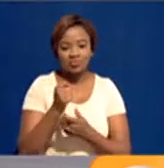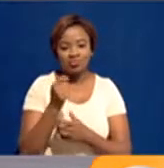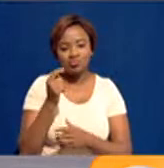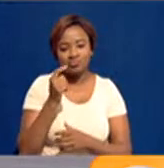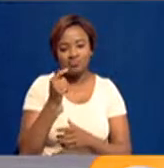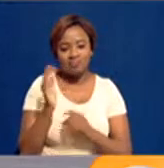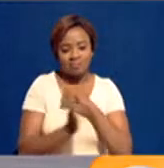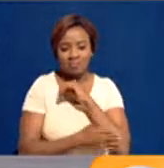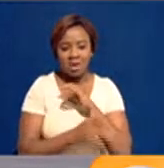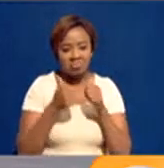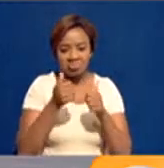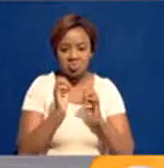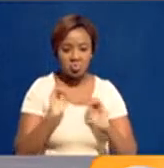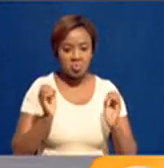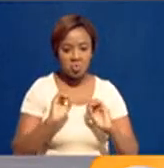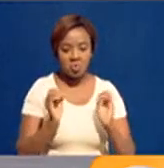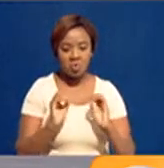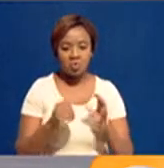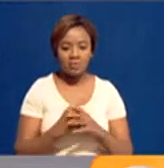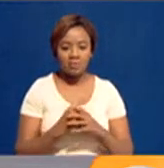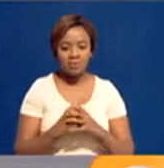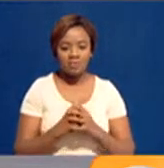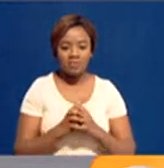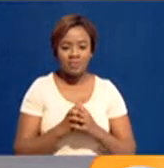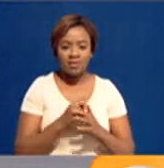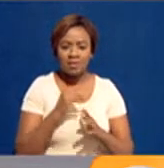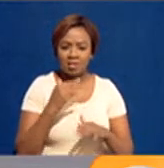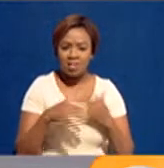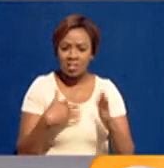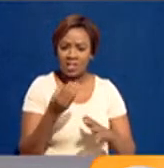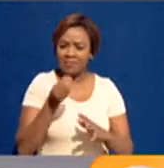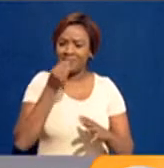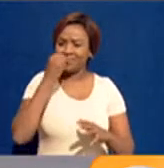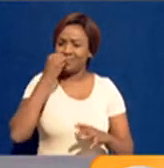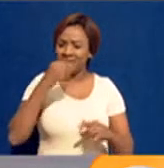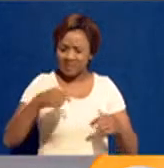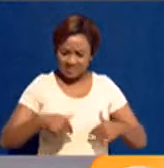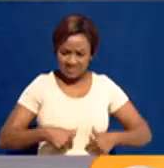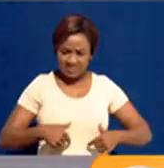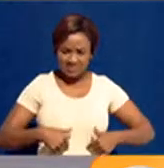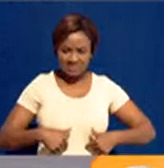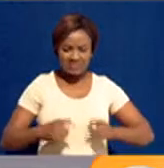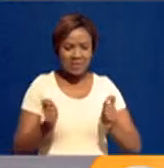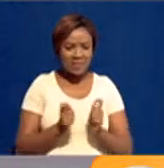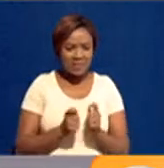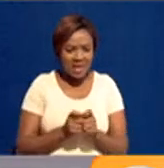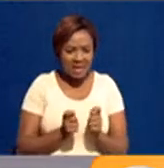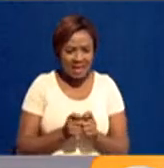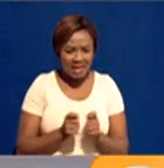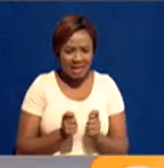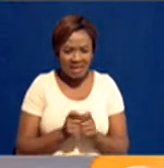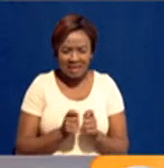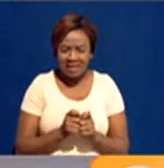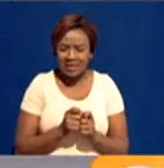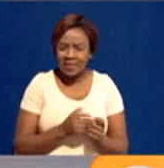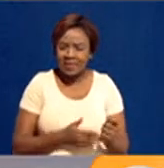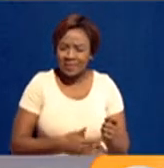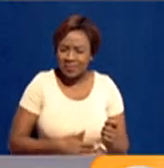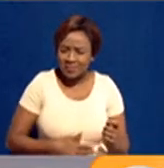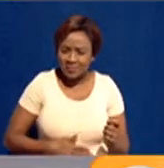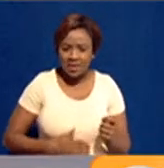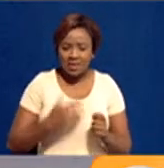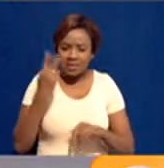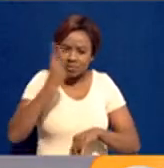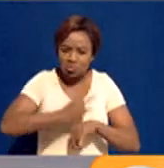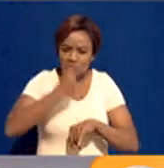Kuresoi South. Now, the victims say they had stomach-related complications and abdominal pains for the last